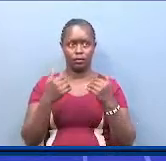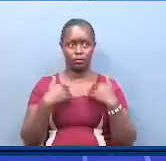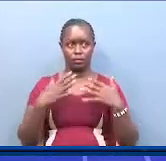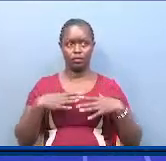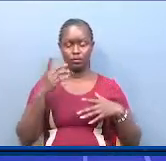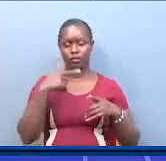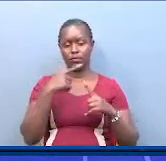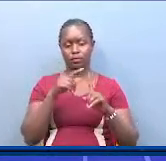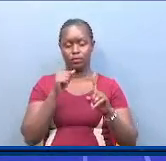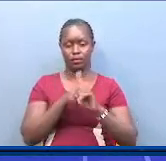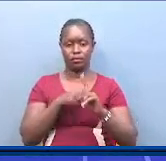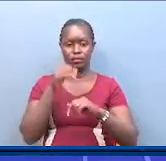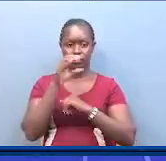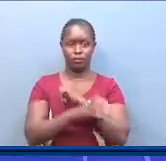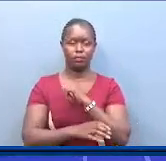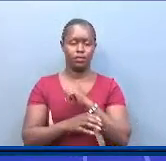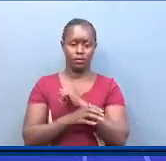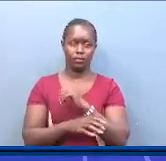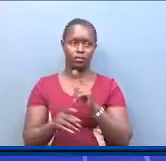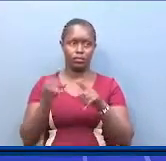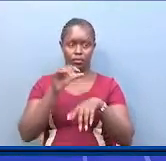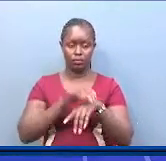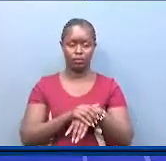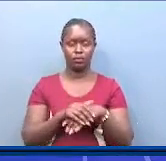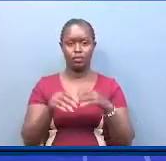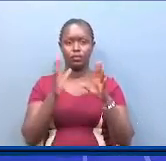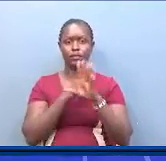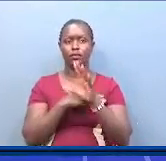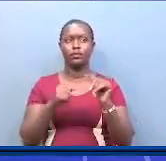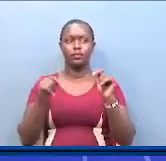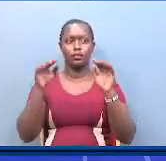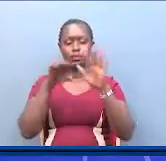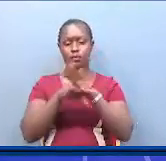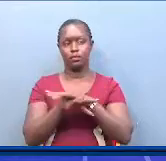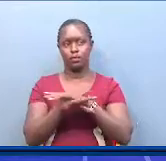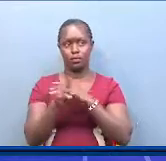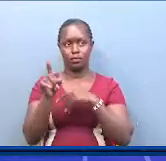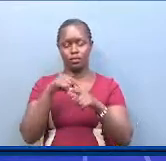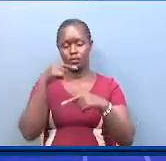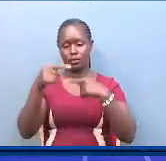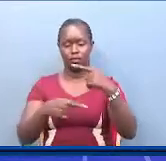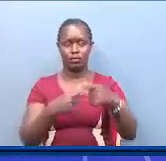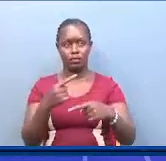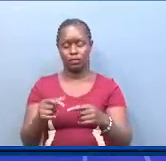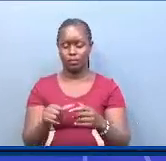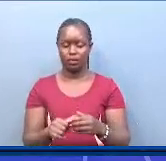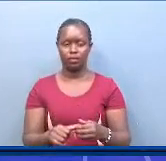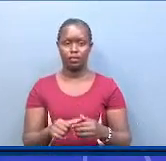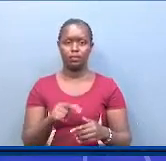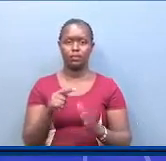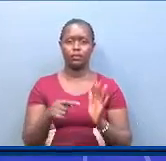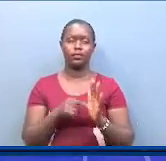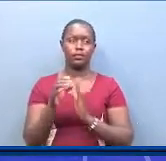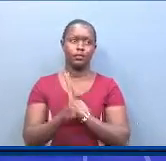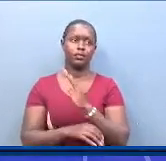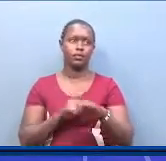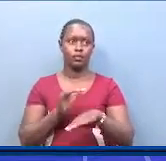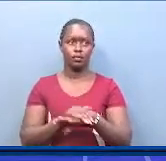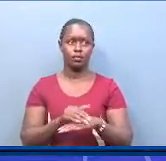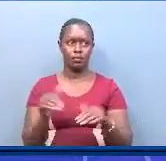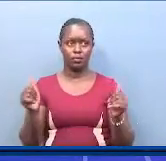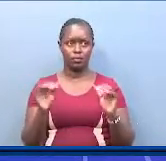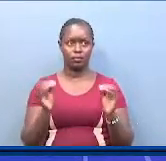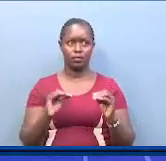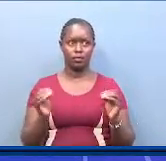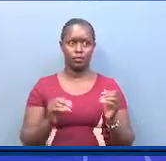people who have fought for this country occupying the presidency and taking us further. Because Julia, this country is not in good shape